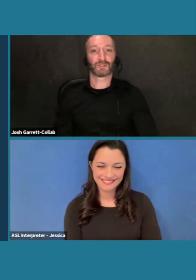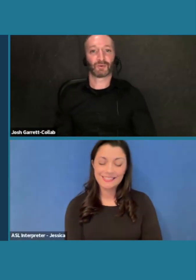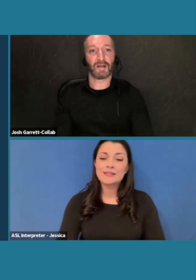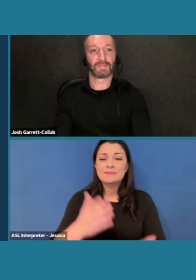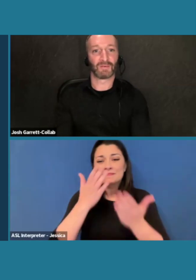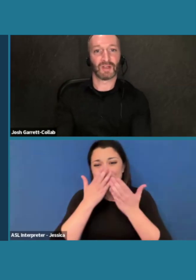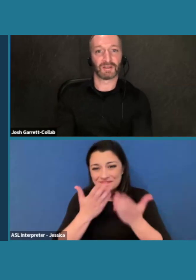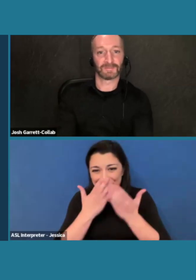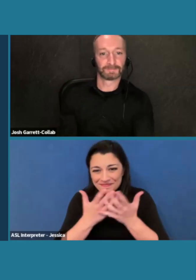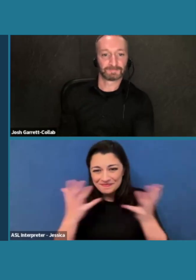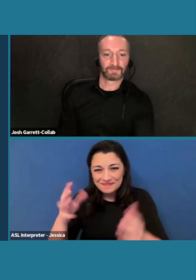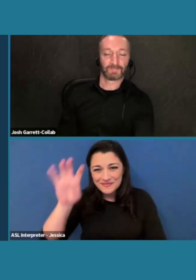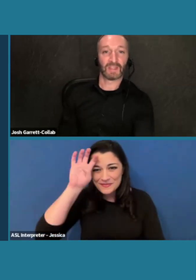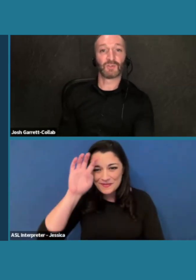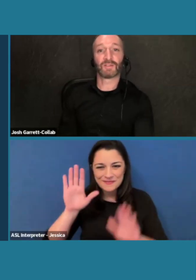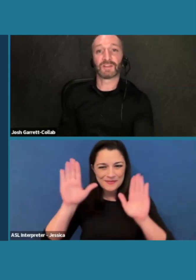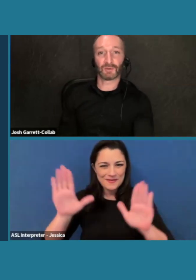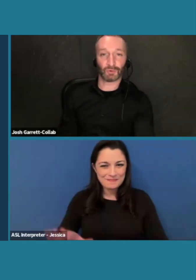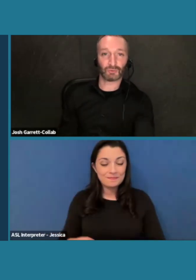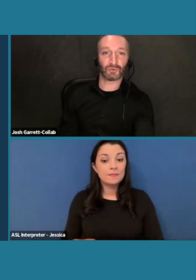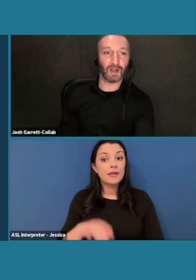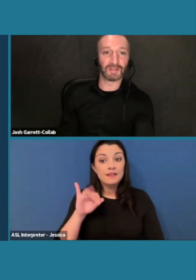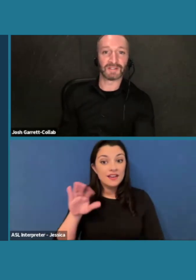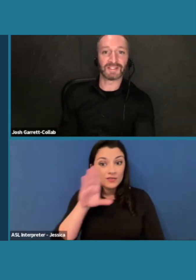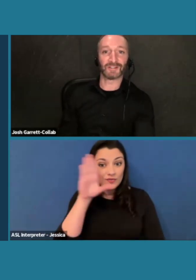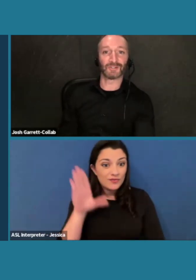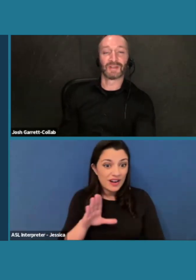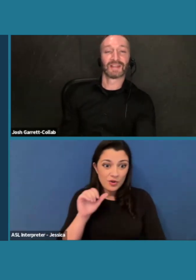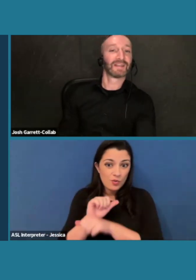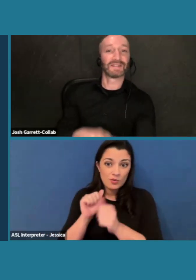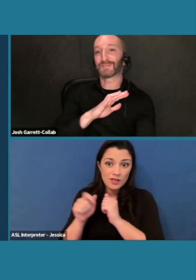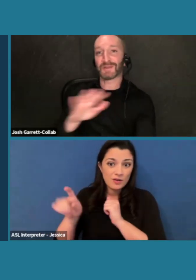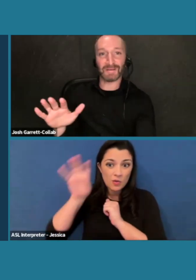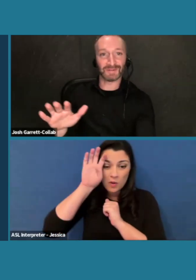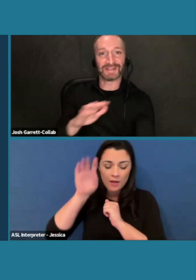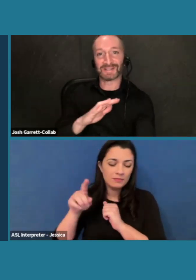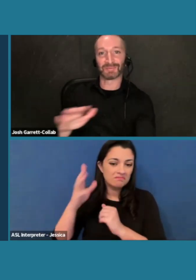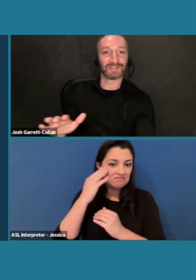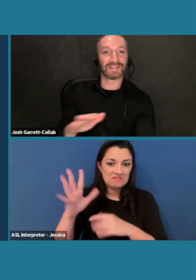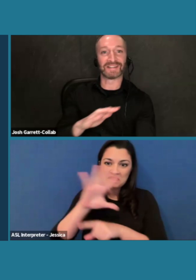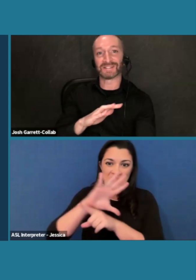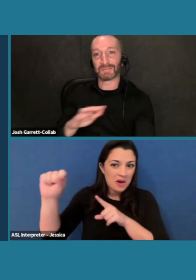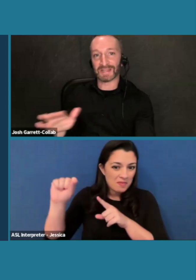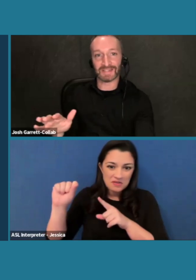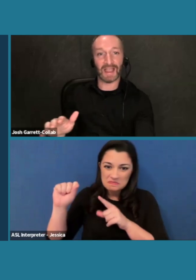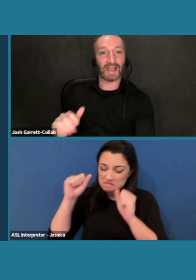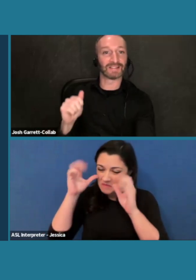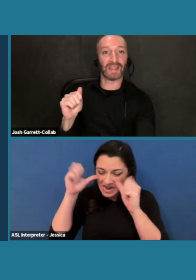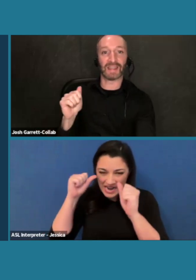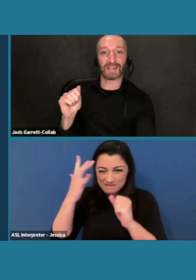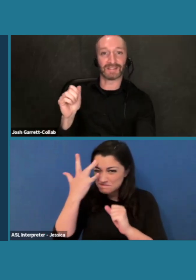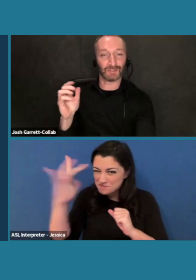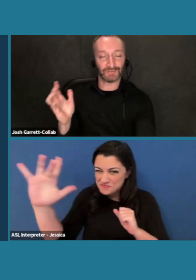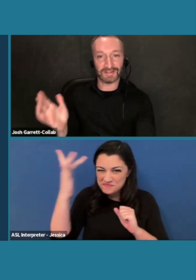very much, Crom. That was awesome. If you have never worked with Crom, let me tell you, he's phenomenal. He's brilliant. He's amazing